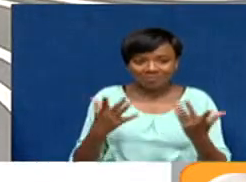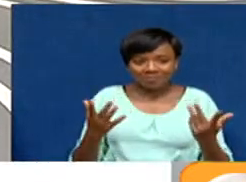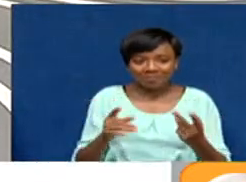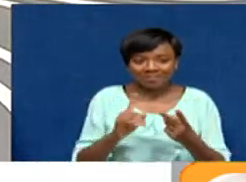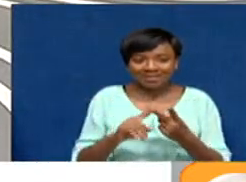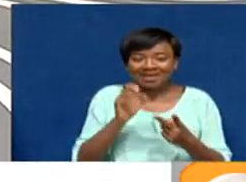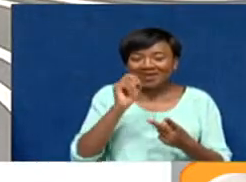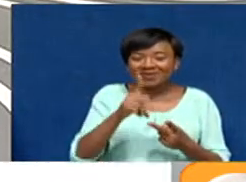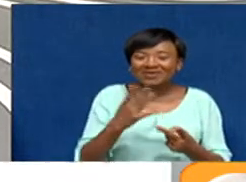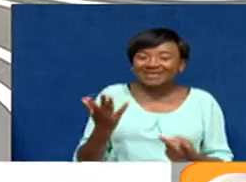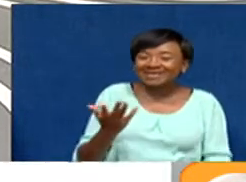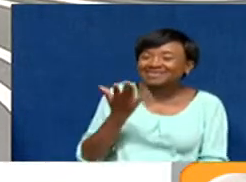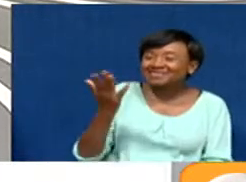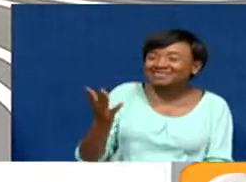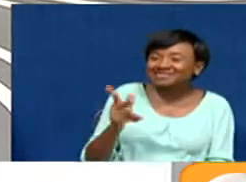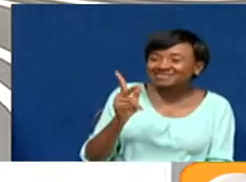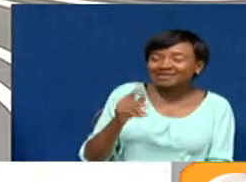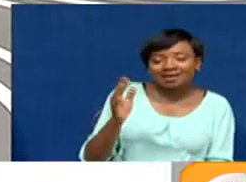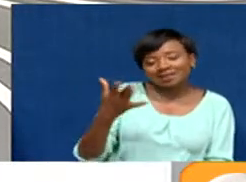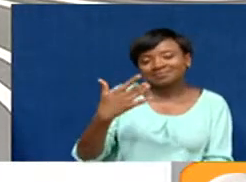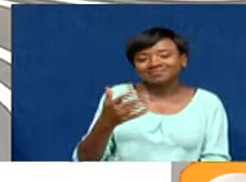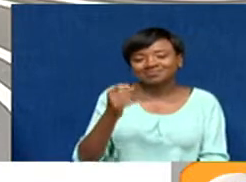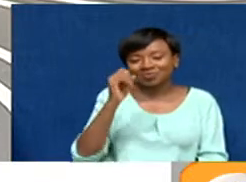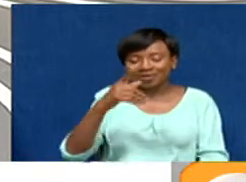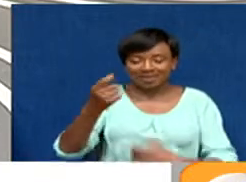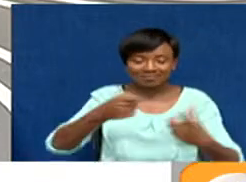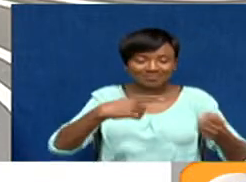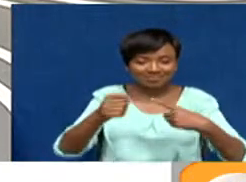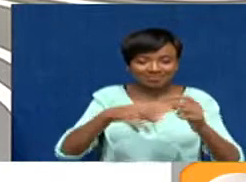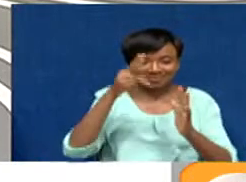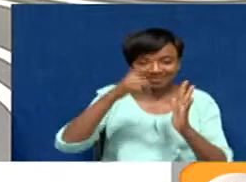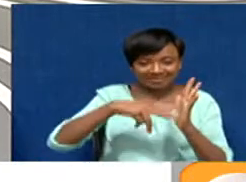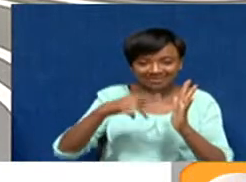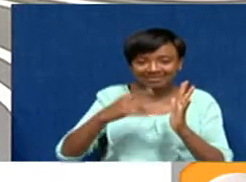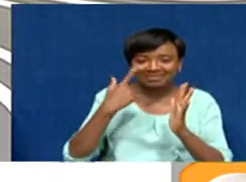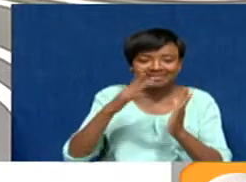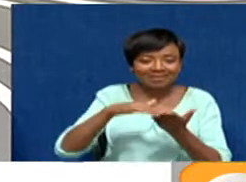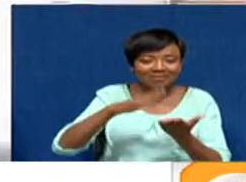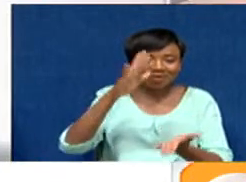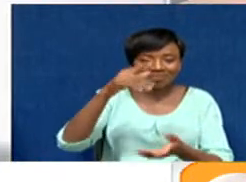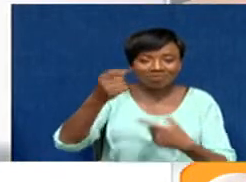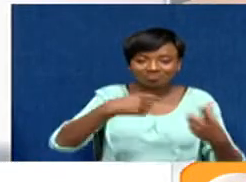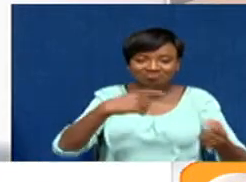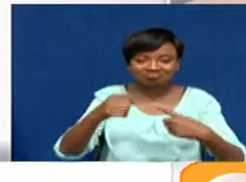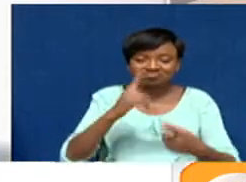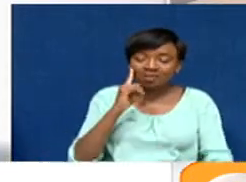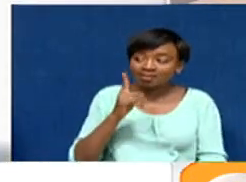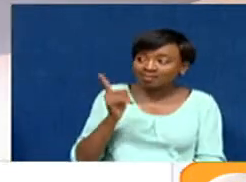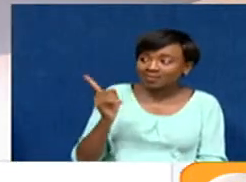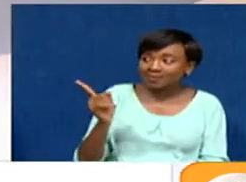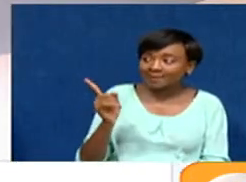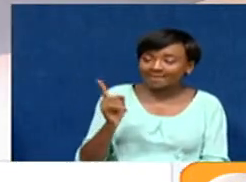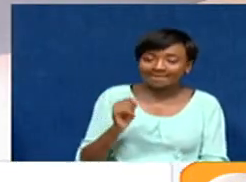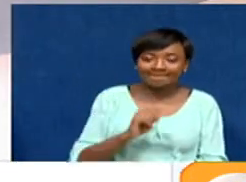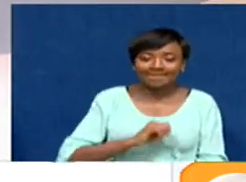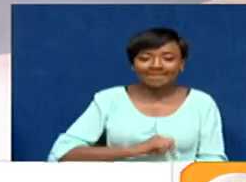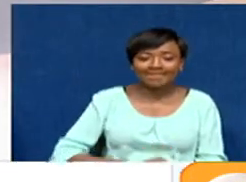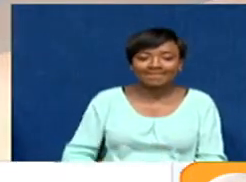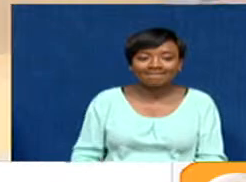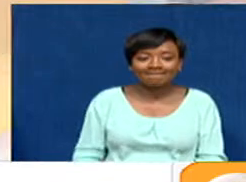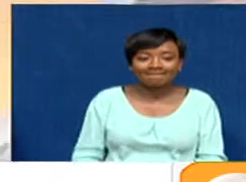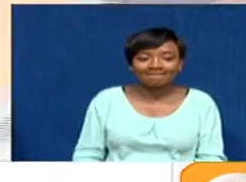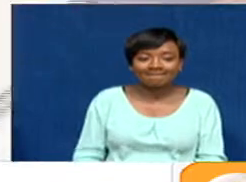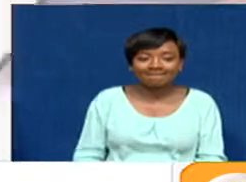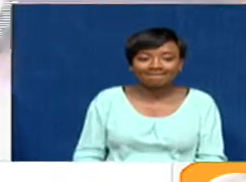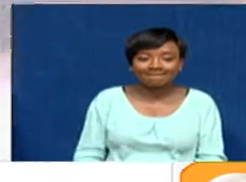Kwame, if you want to say anything, or take a few more. No, let me take a few more. Okay, let's put up a few more. And then, Kimutai, I'll come to you as well.